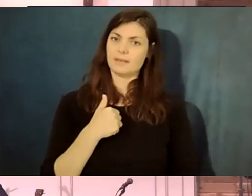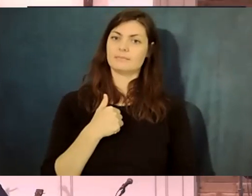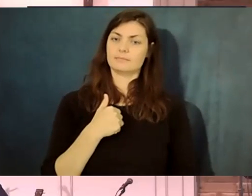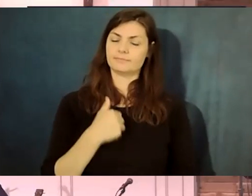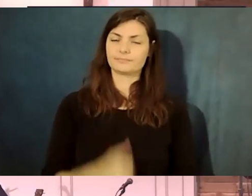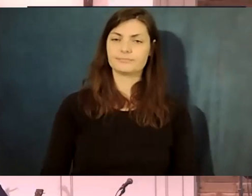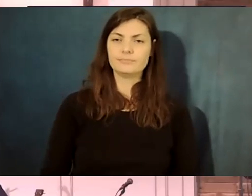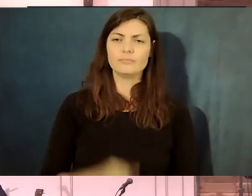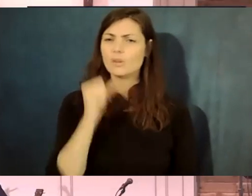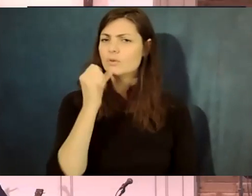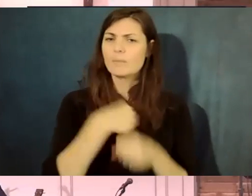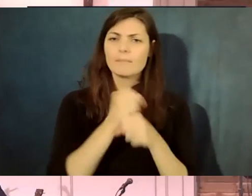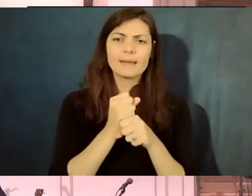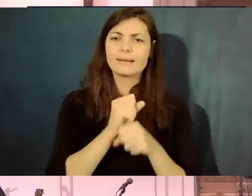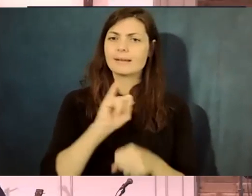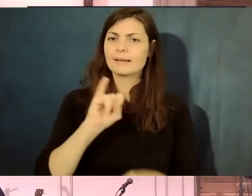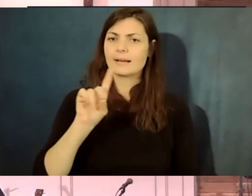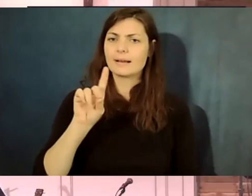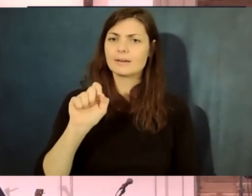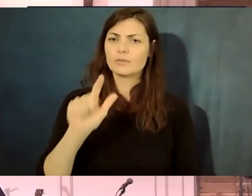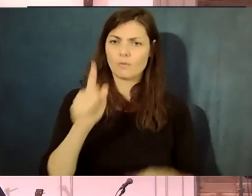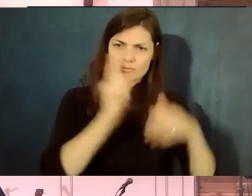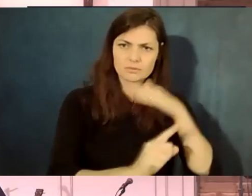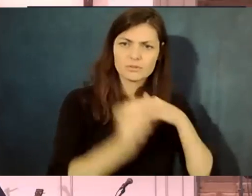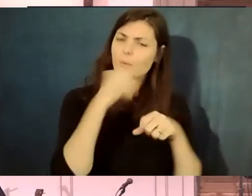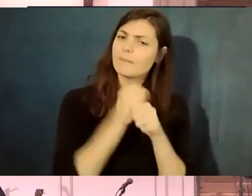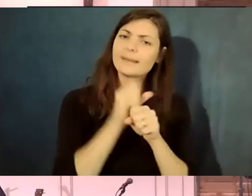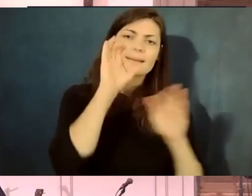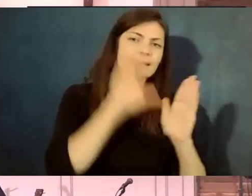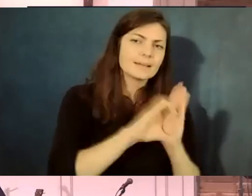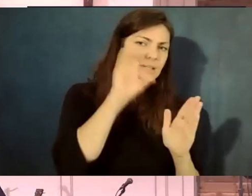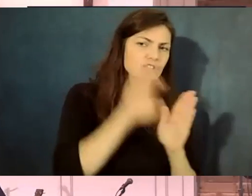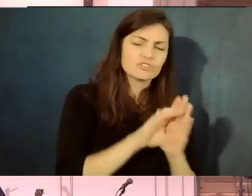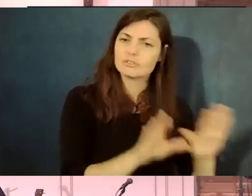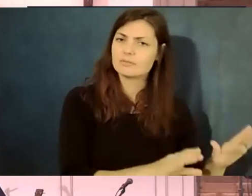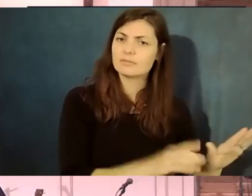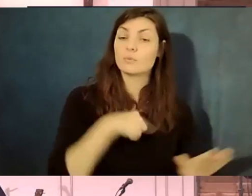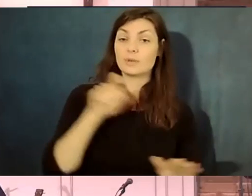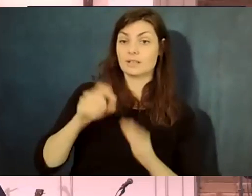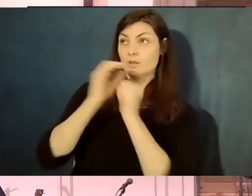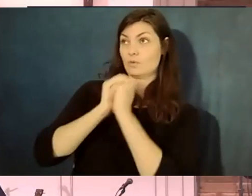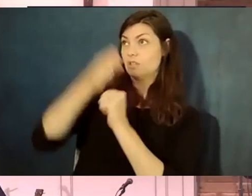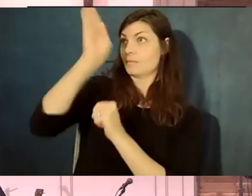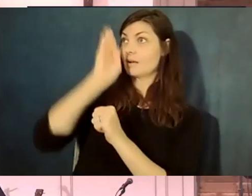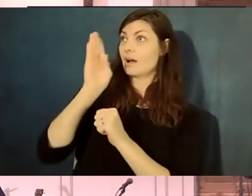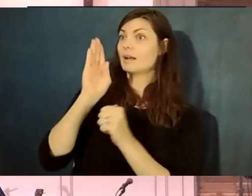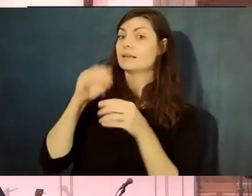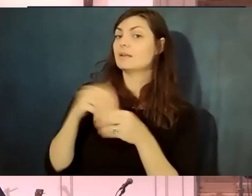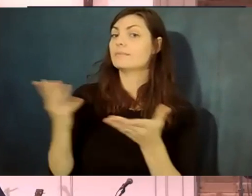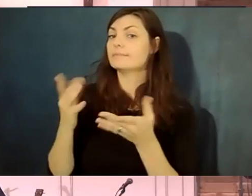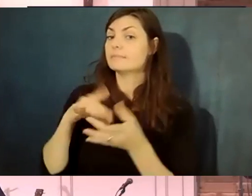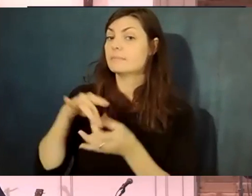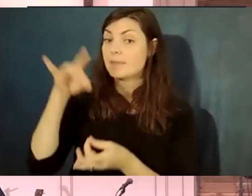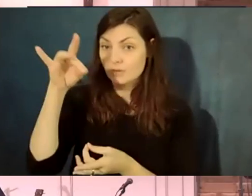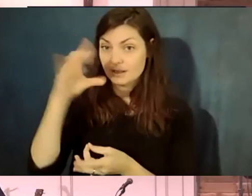An image takes away from the glory of God. We have to worship God how? In spirit and in truth. Why in spirit?